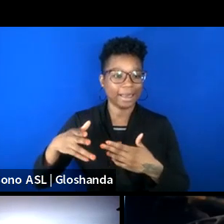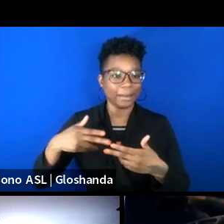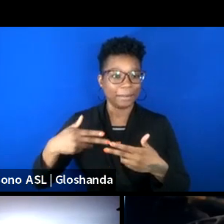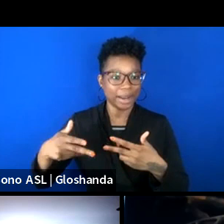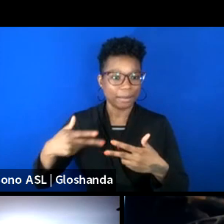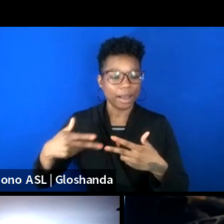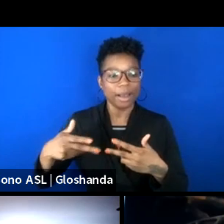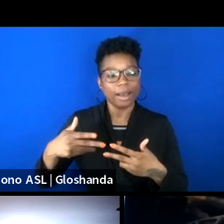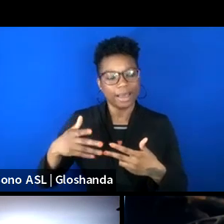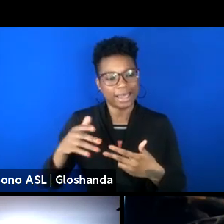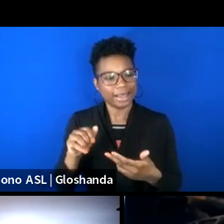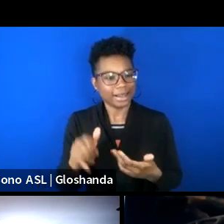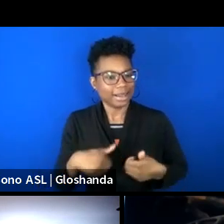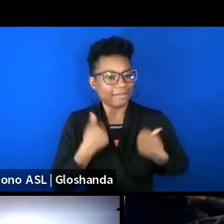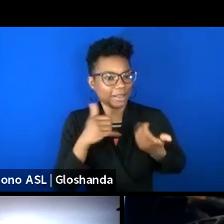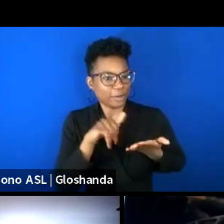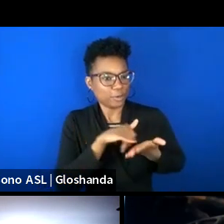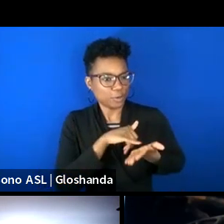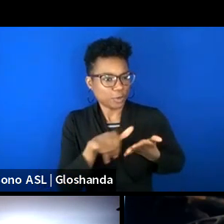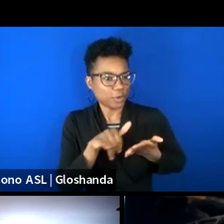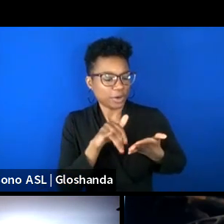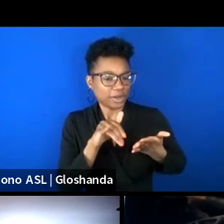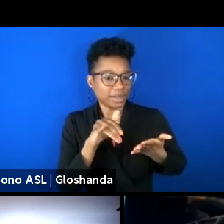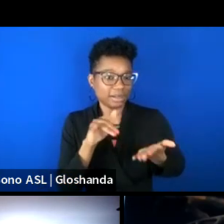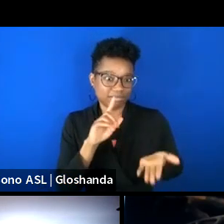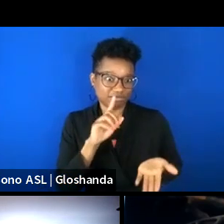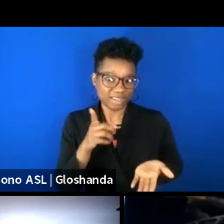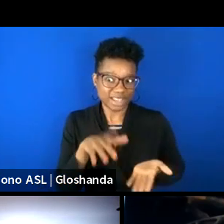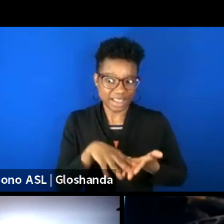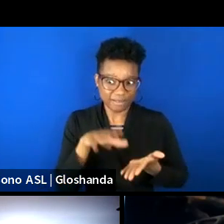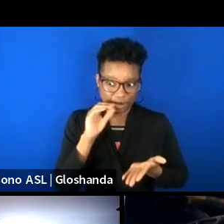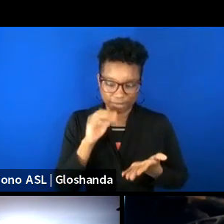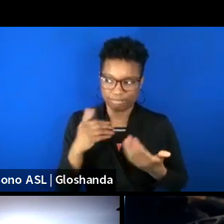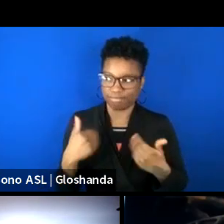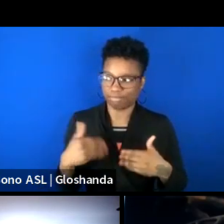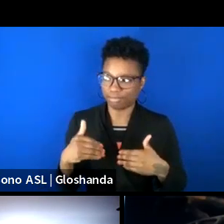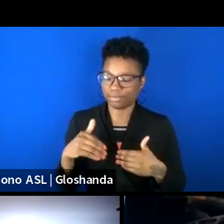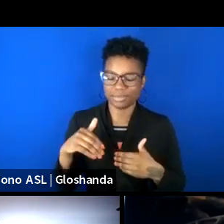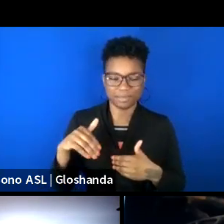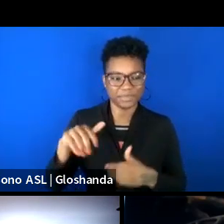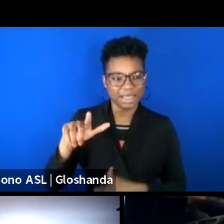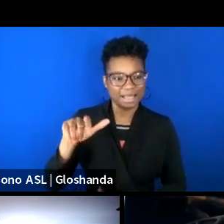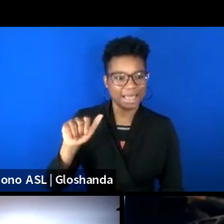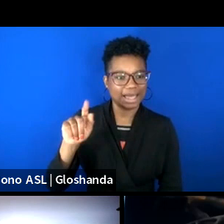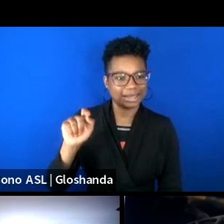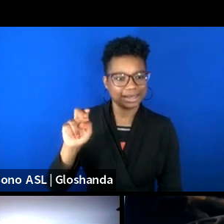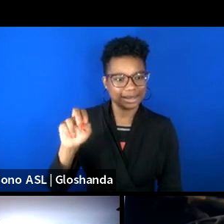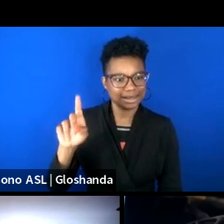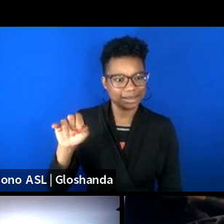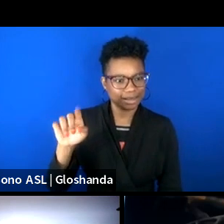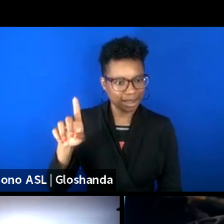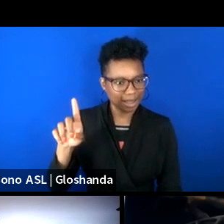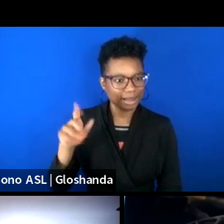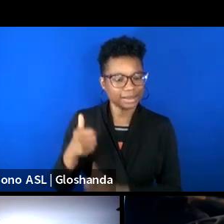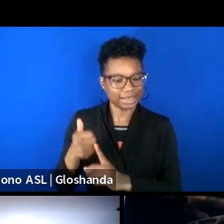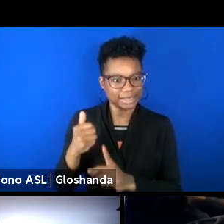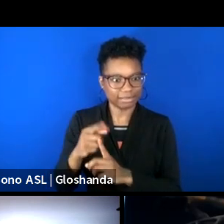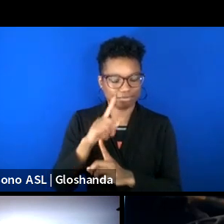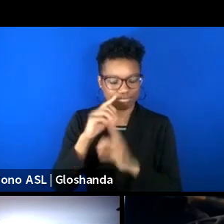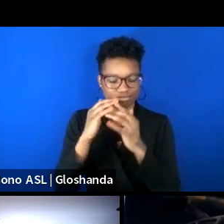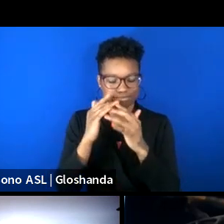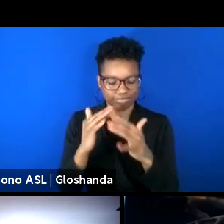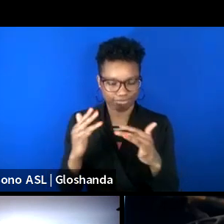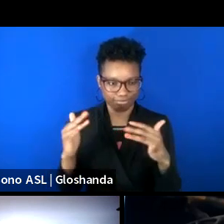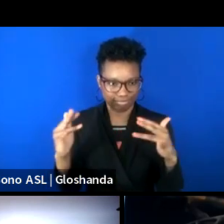New York City is how diverse Latinidad is, and how there are communities within Latinidad,